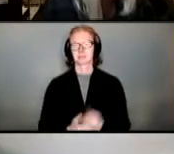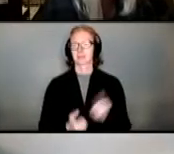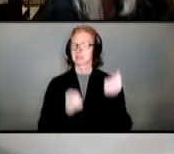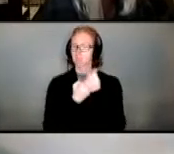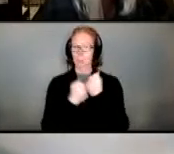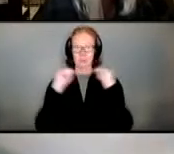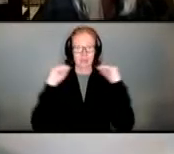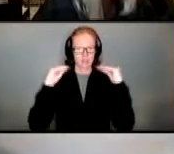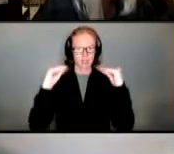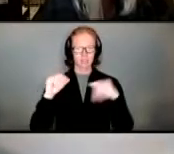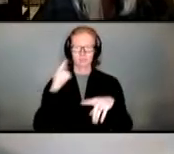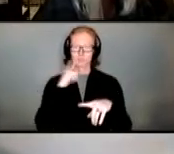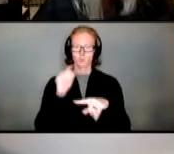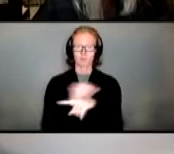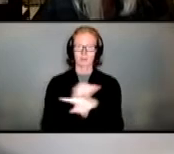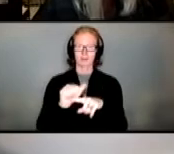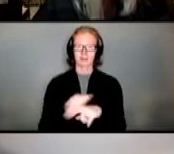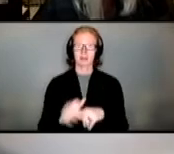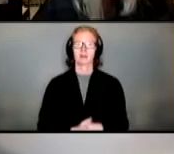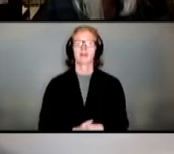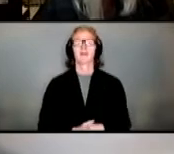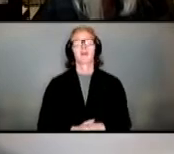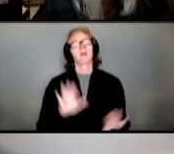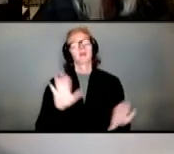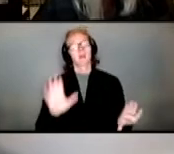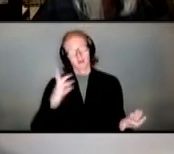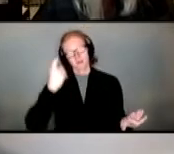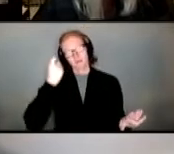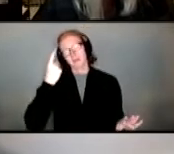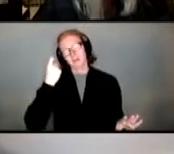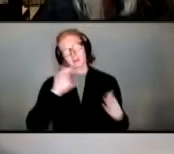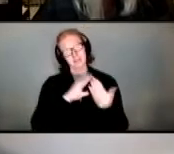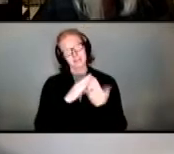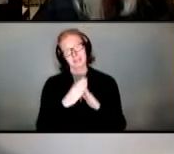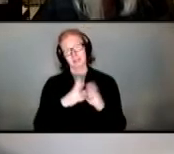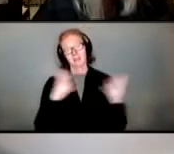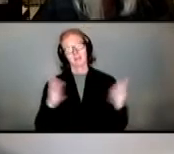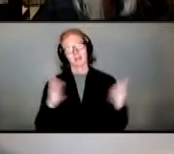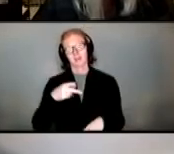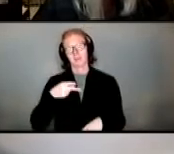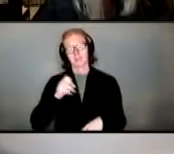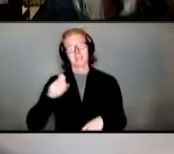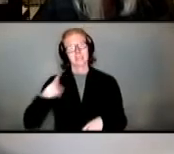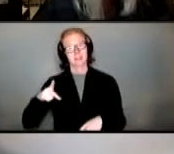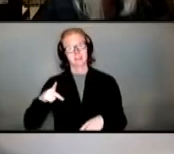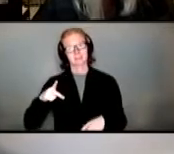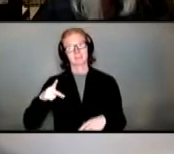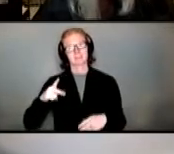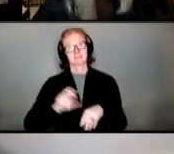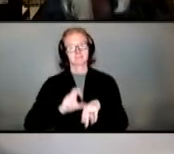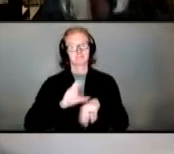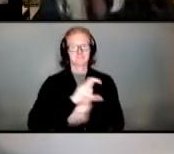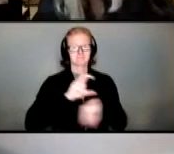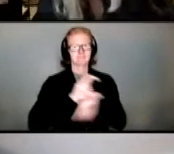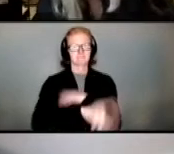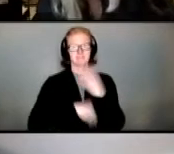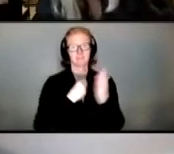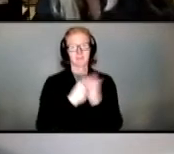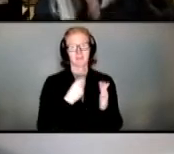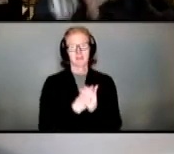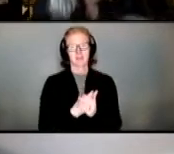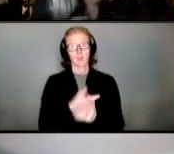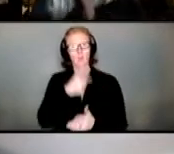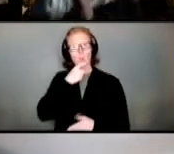You know, I know the city spends a lot of money on the PCCEP, but it really, and I don't know who